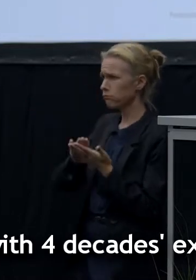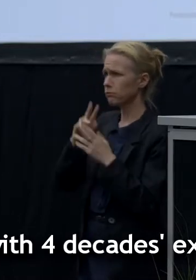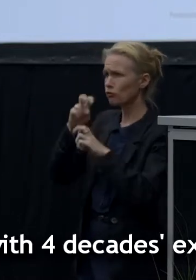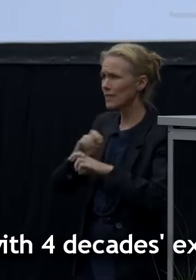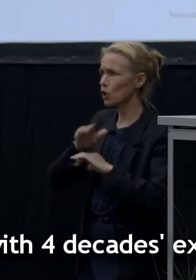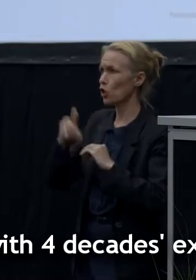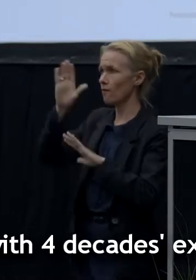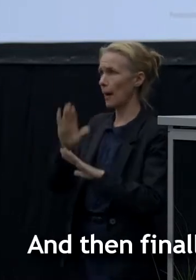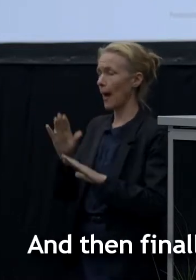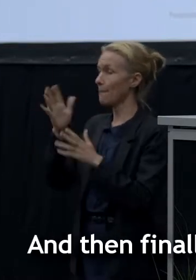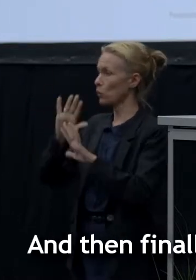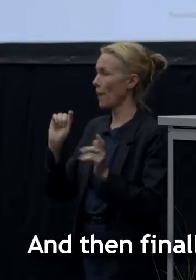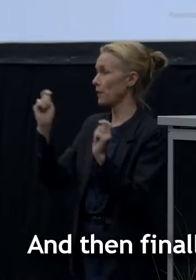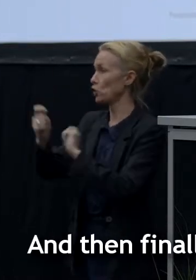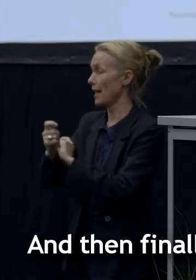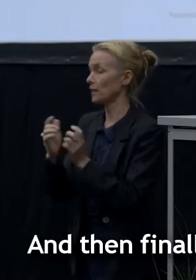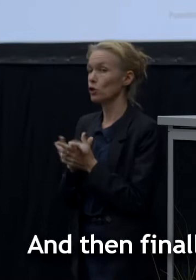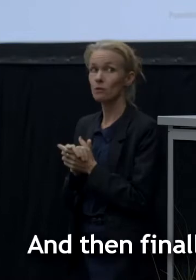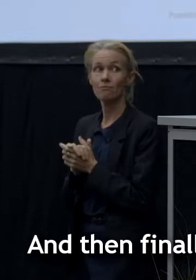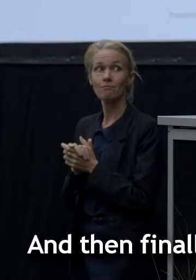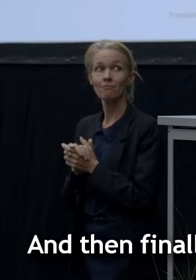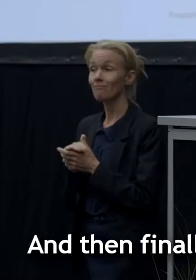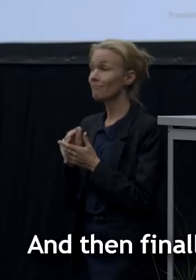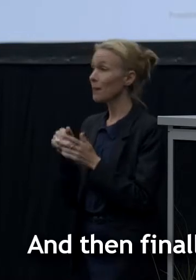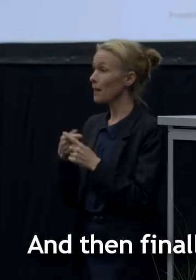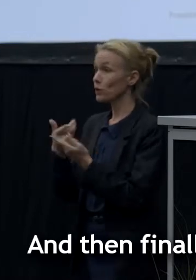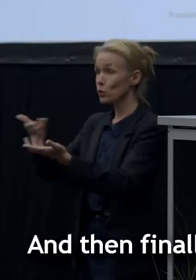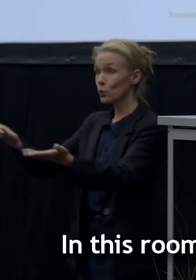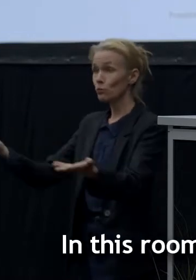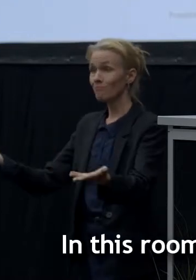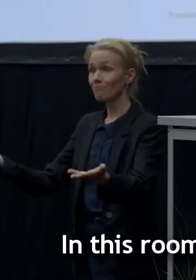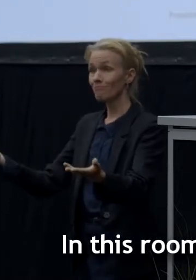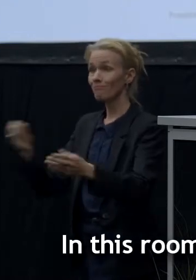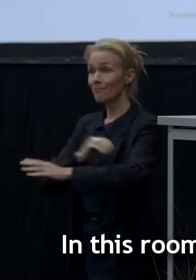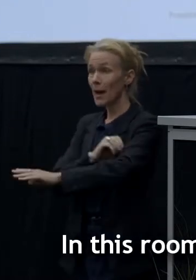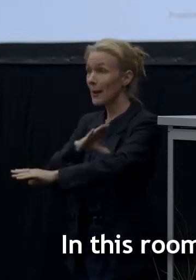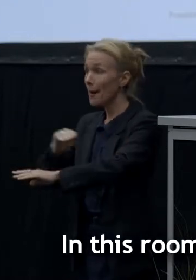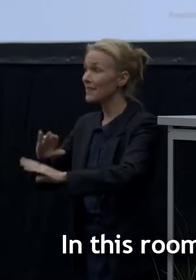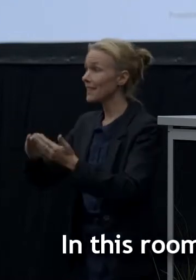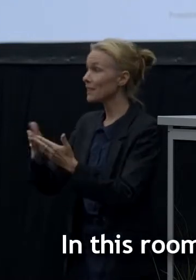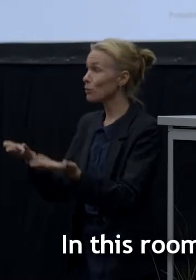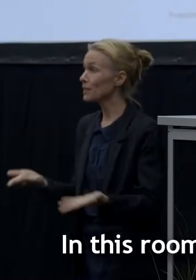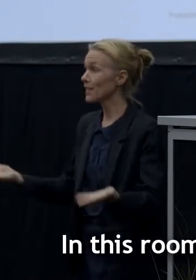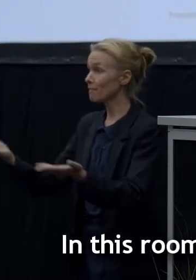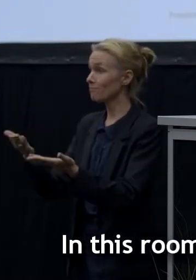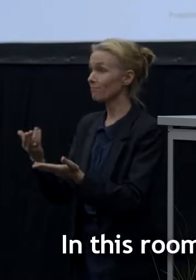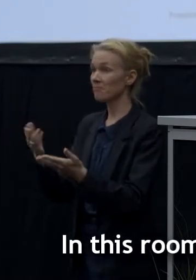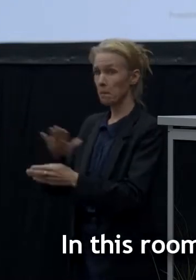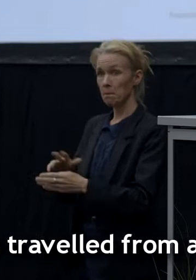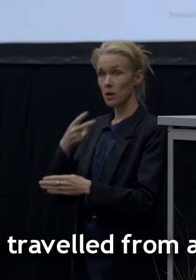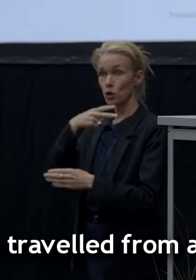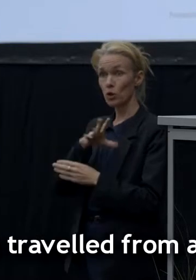research. And then finally, we have you, the Kāpiti community. In this room, we have approximately 250